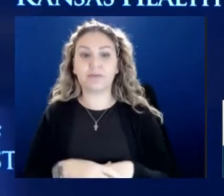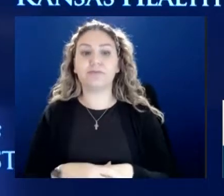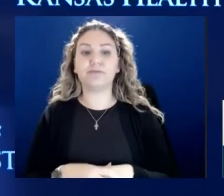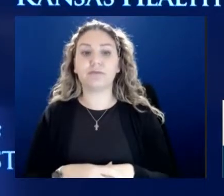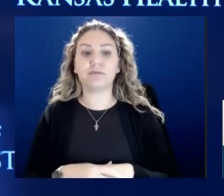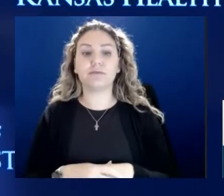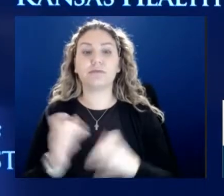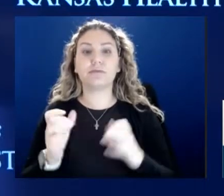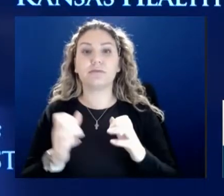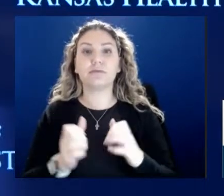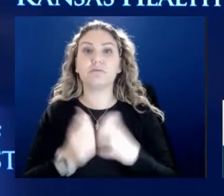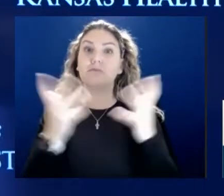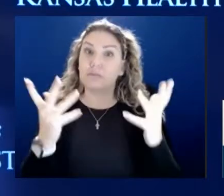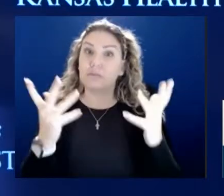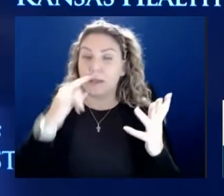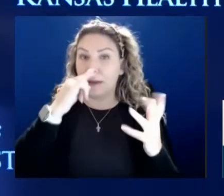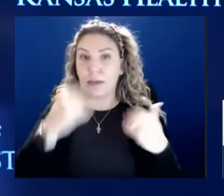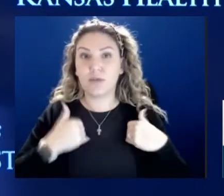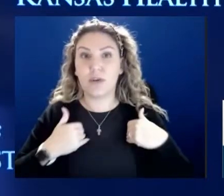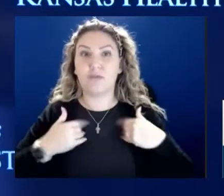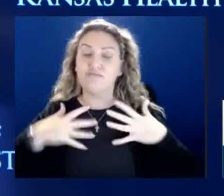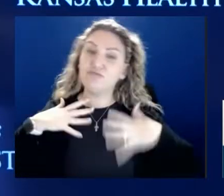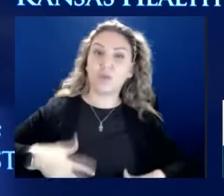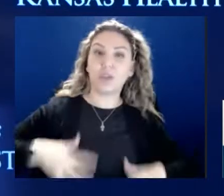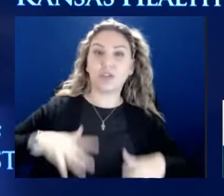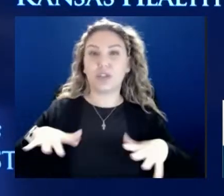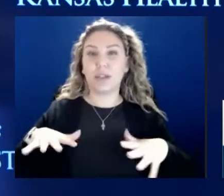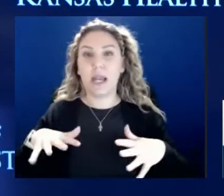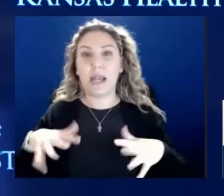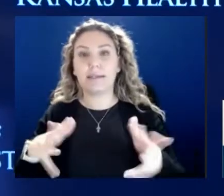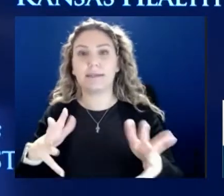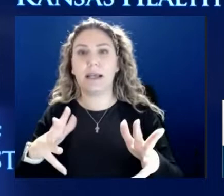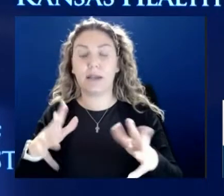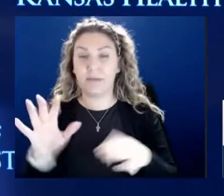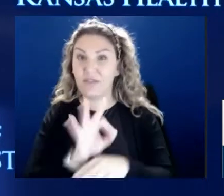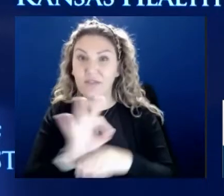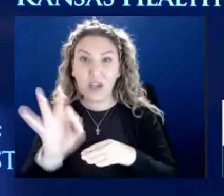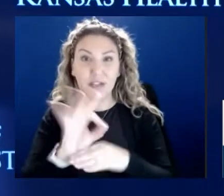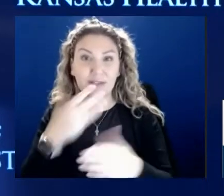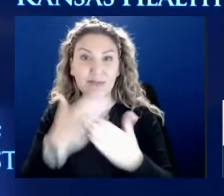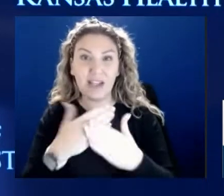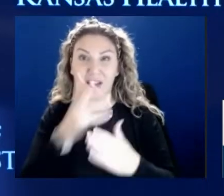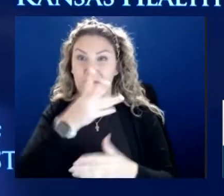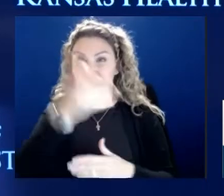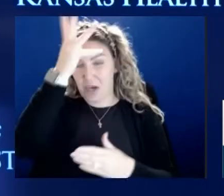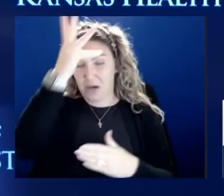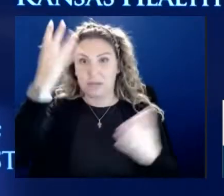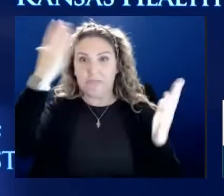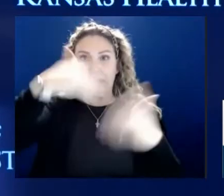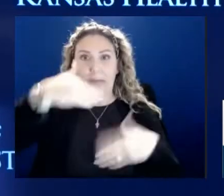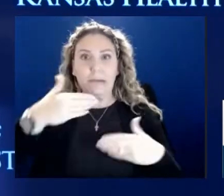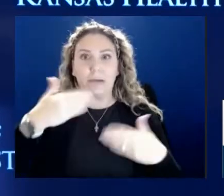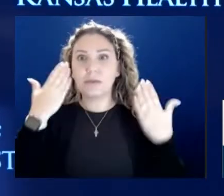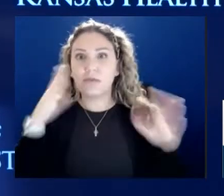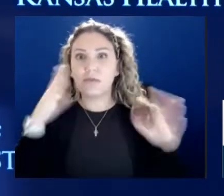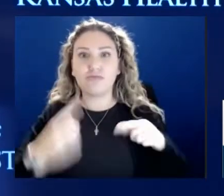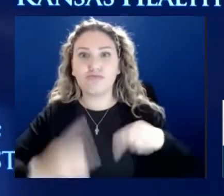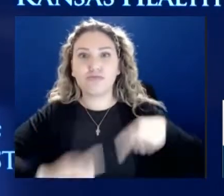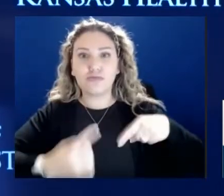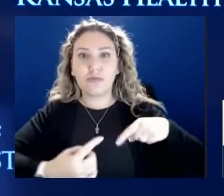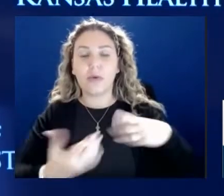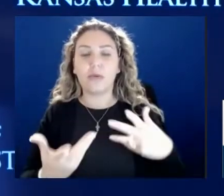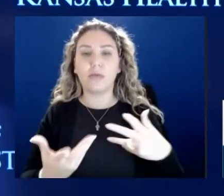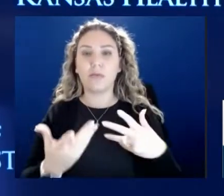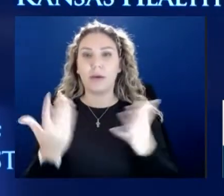anxiety, who function very well, who parents don't have any idea that they're really struggling. And so being able to, again, have those